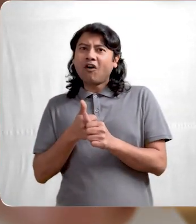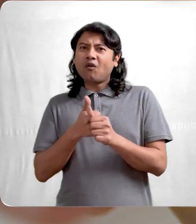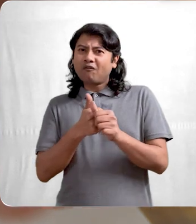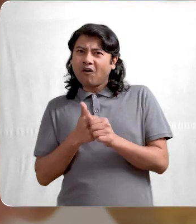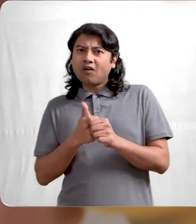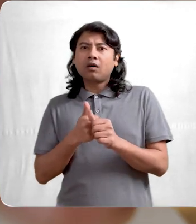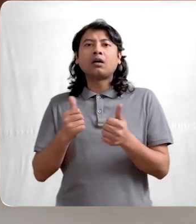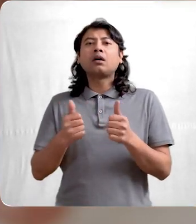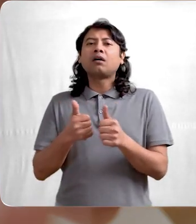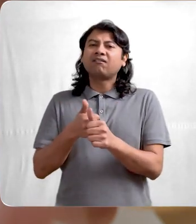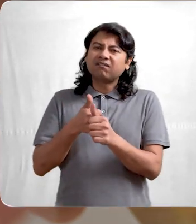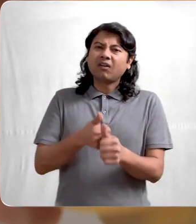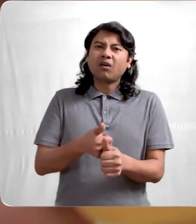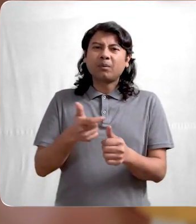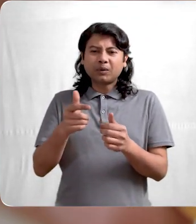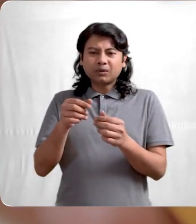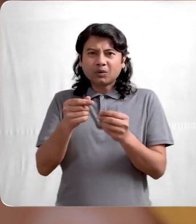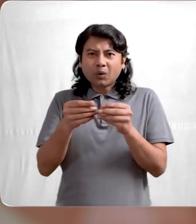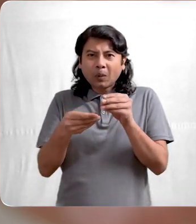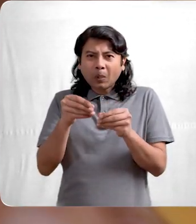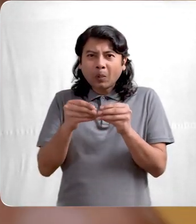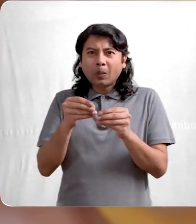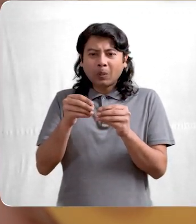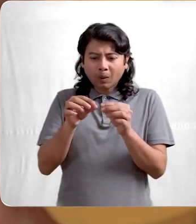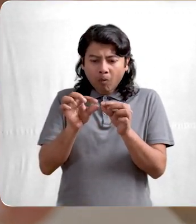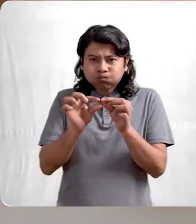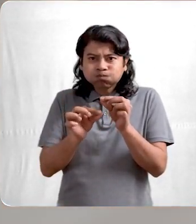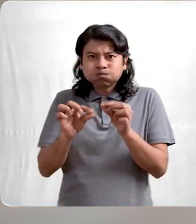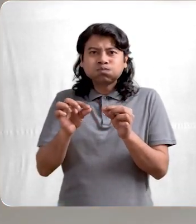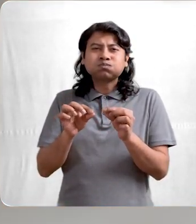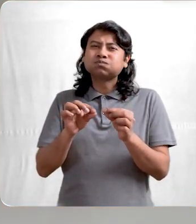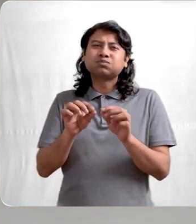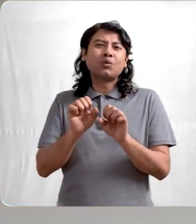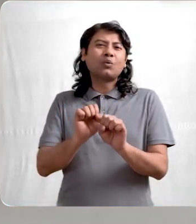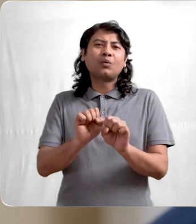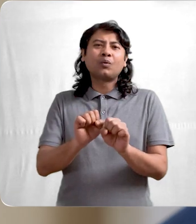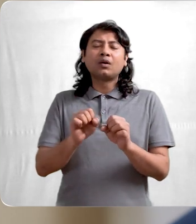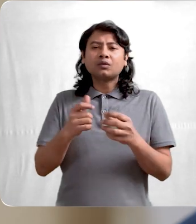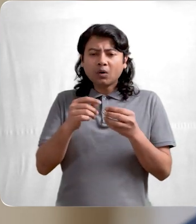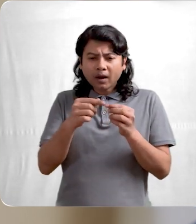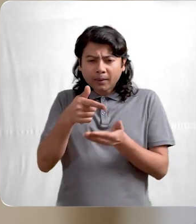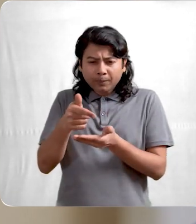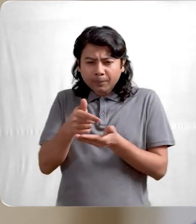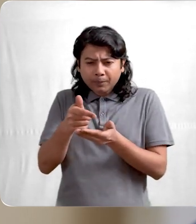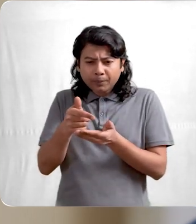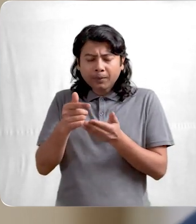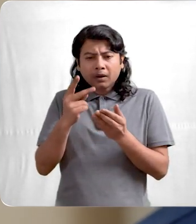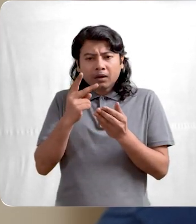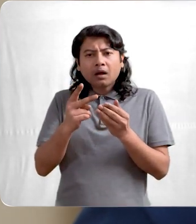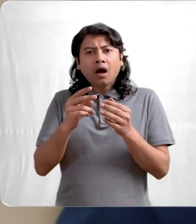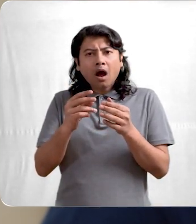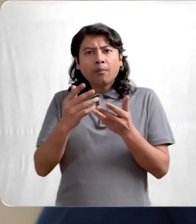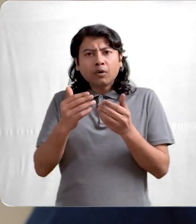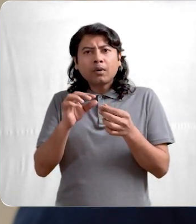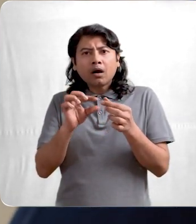dimension. It will not listen to your ideas. And then I said, okay, can I do an alphabet with this? Then I already thought of something else.